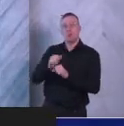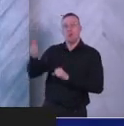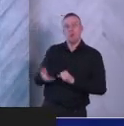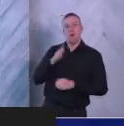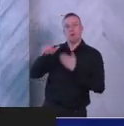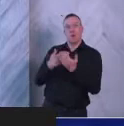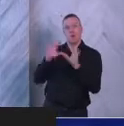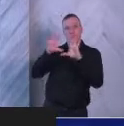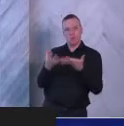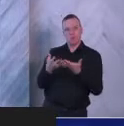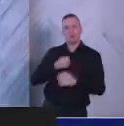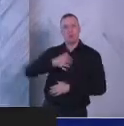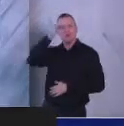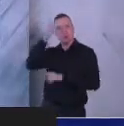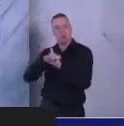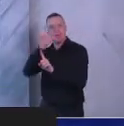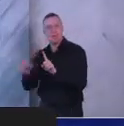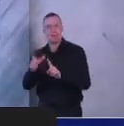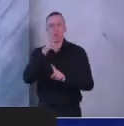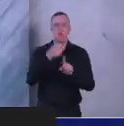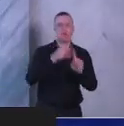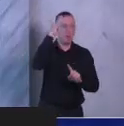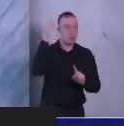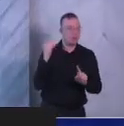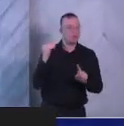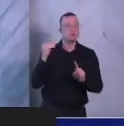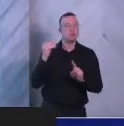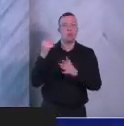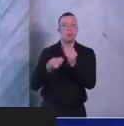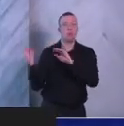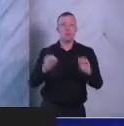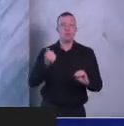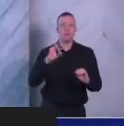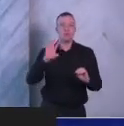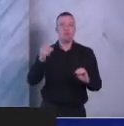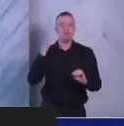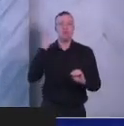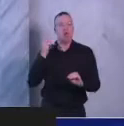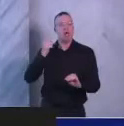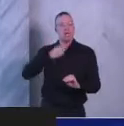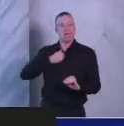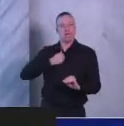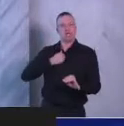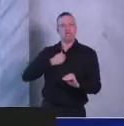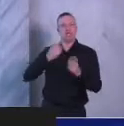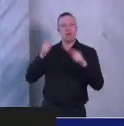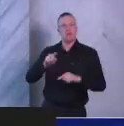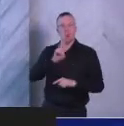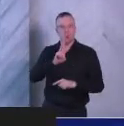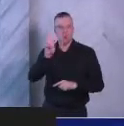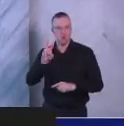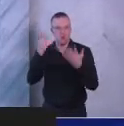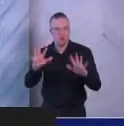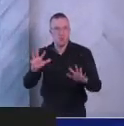Italy. My father comes from Holland. They both immigrated here in the 50s. And because of the warm, embracing attitude of